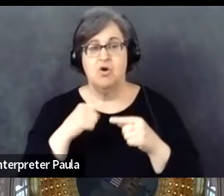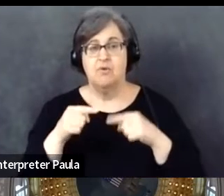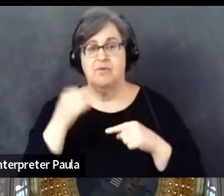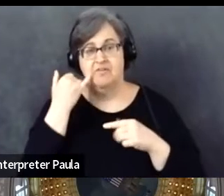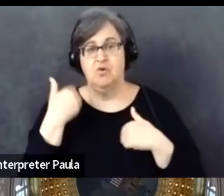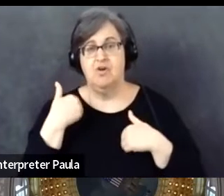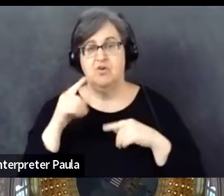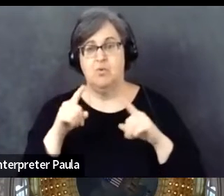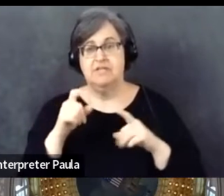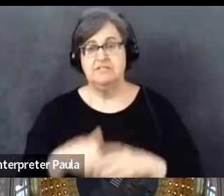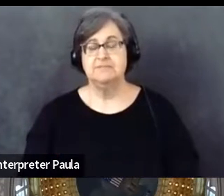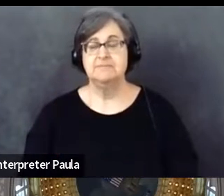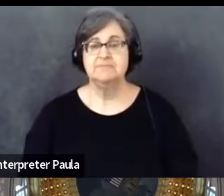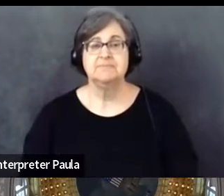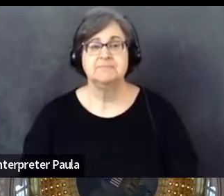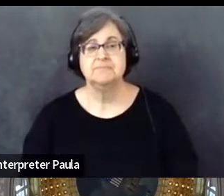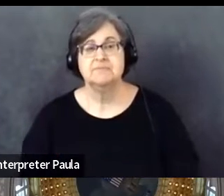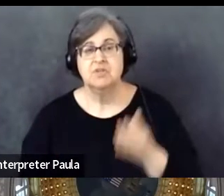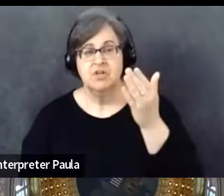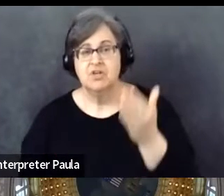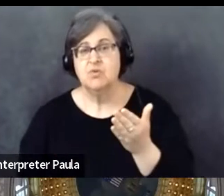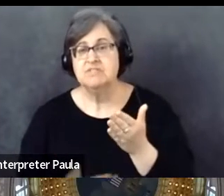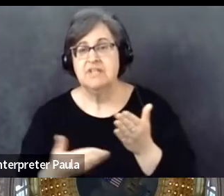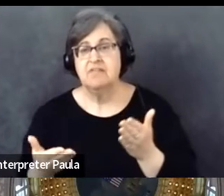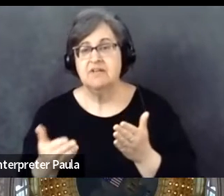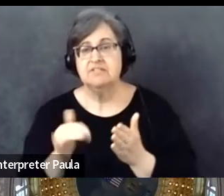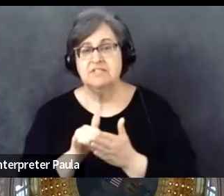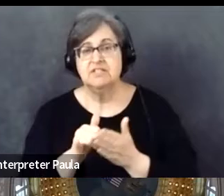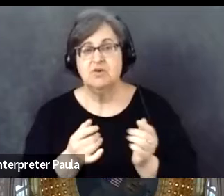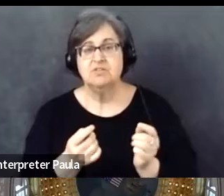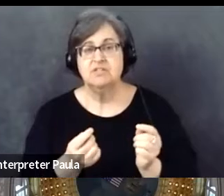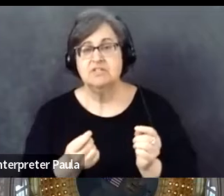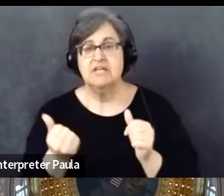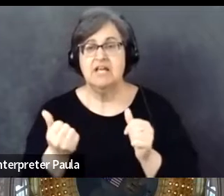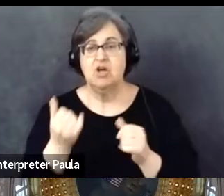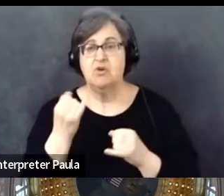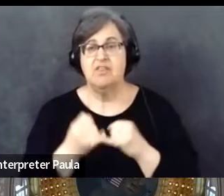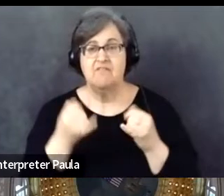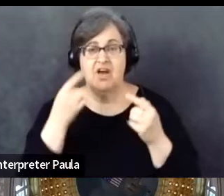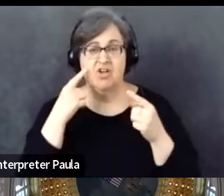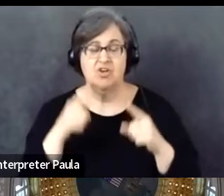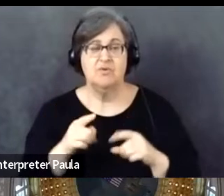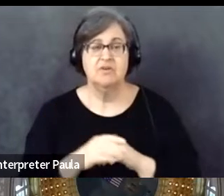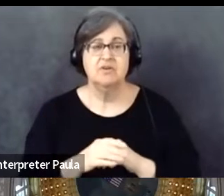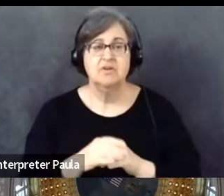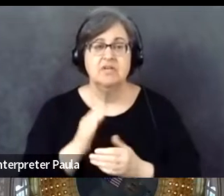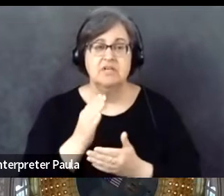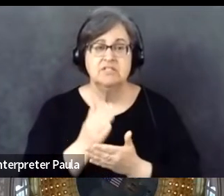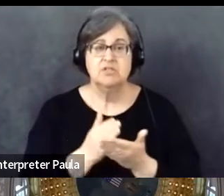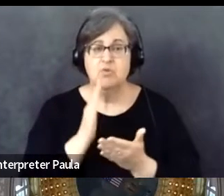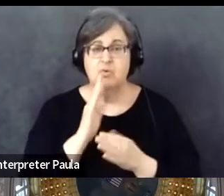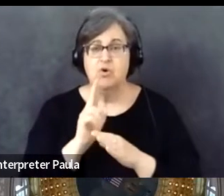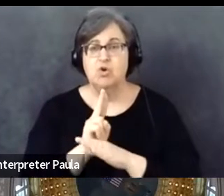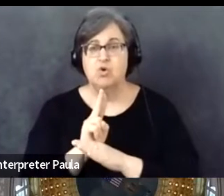on that. But these were things that were taken out of the final compromise. But as I noted, a couple of them are going to be used